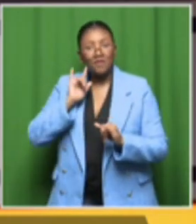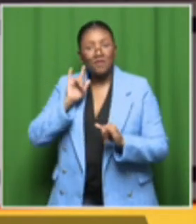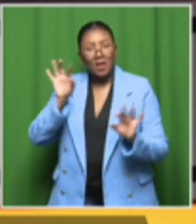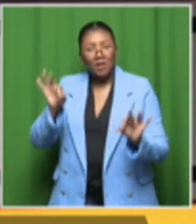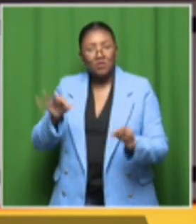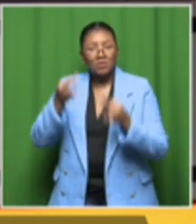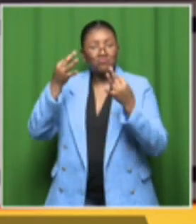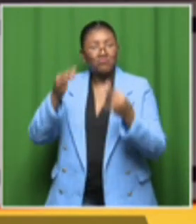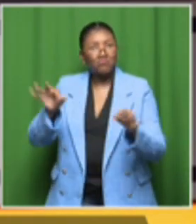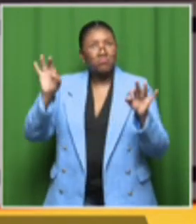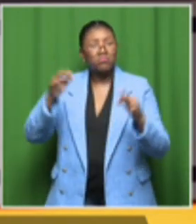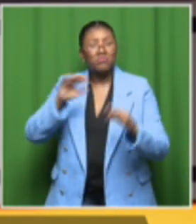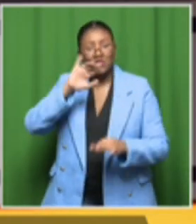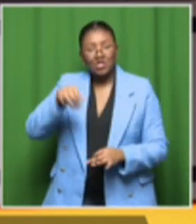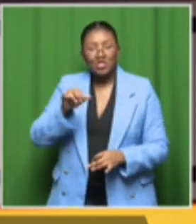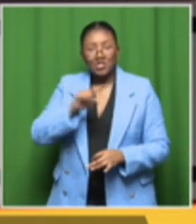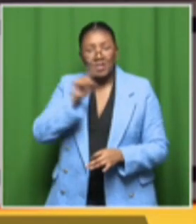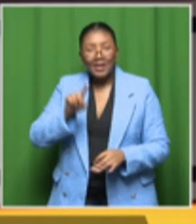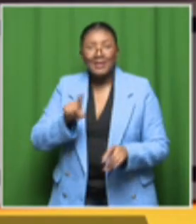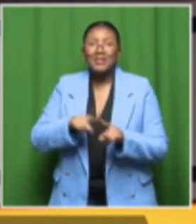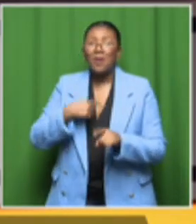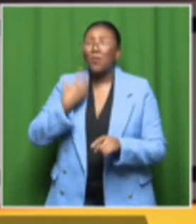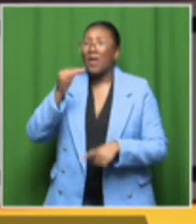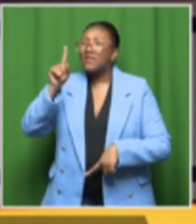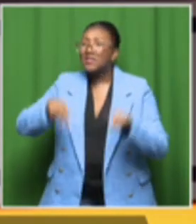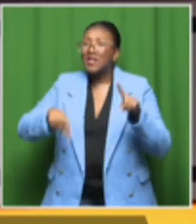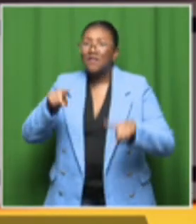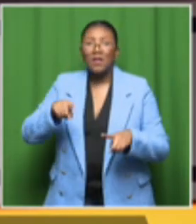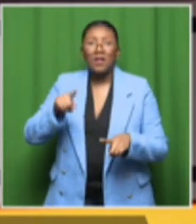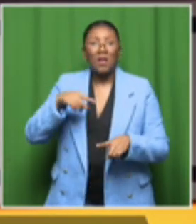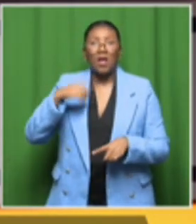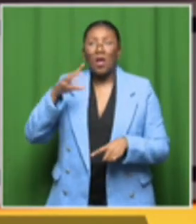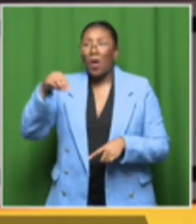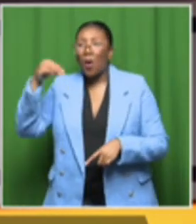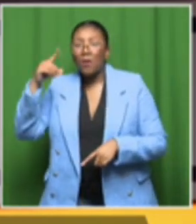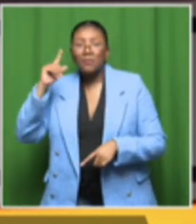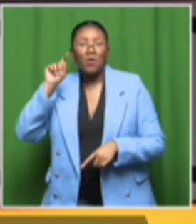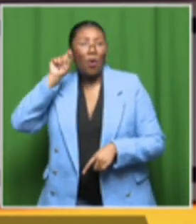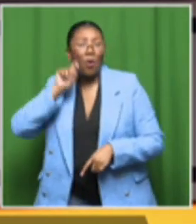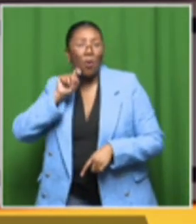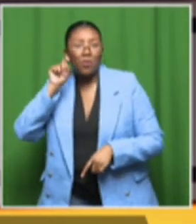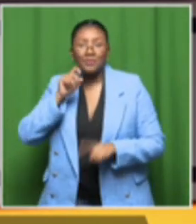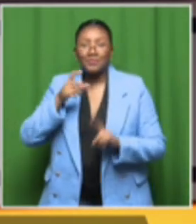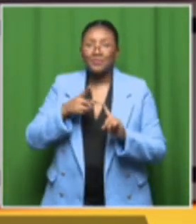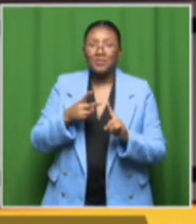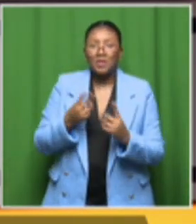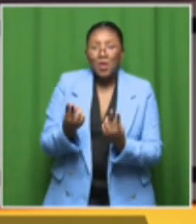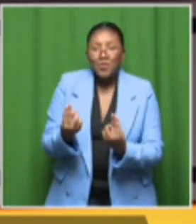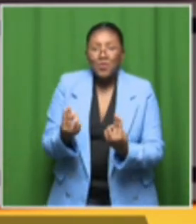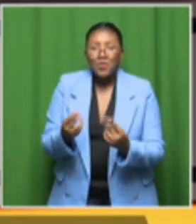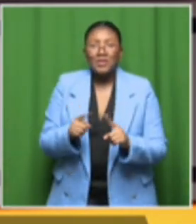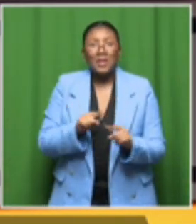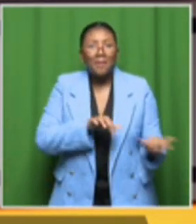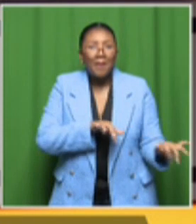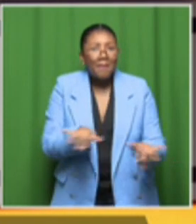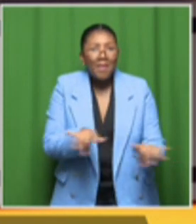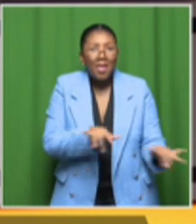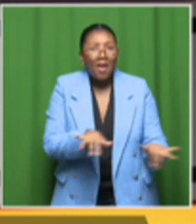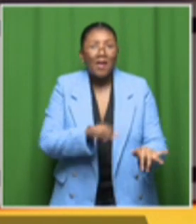is not only like old jazz, there's alternative jazz, there's different types of jazz, even on my piano, we get jazz